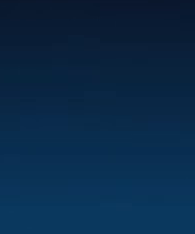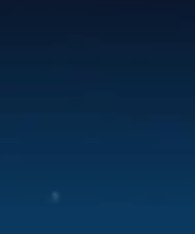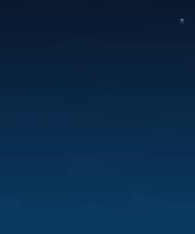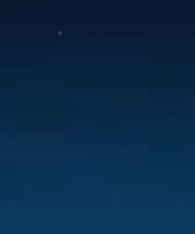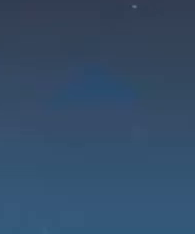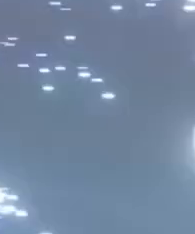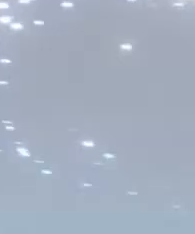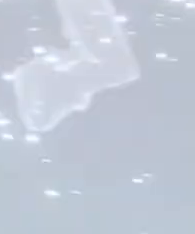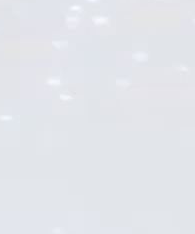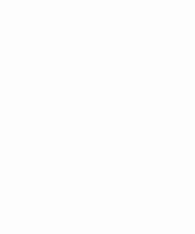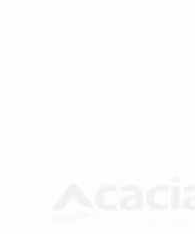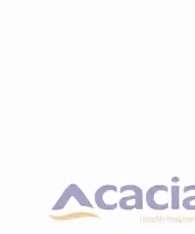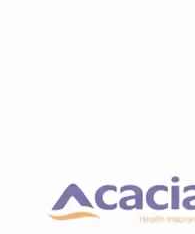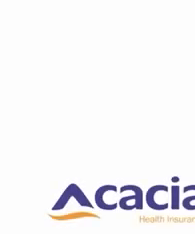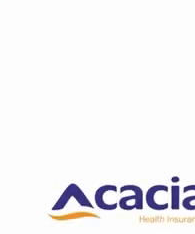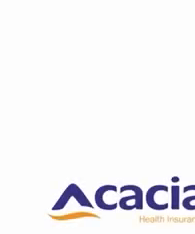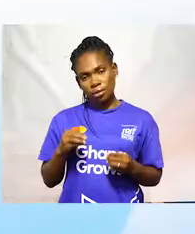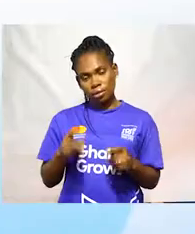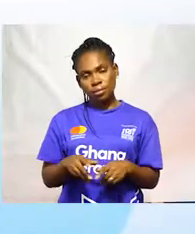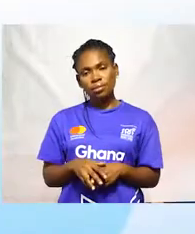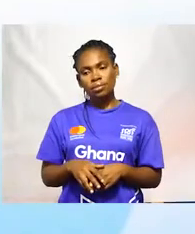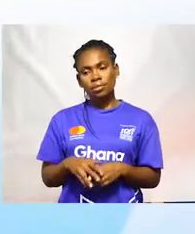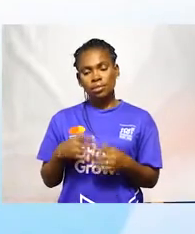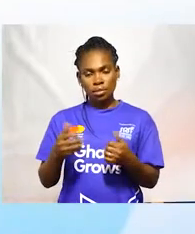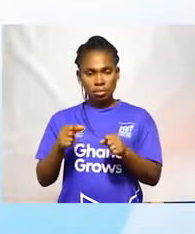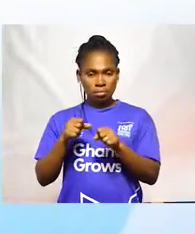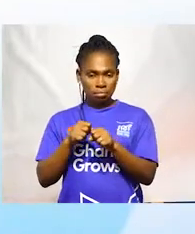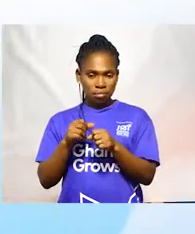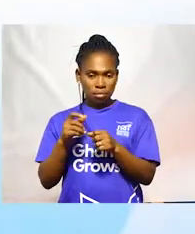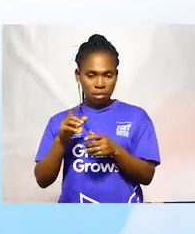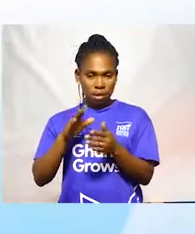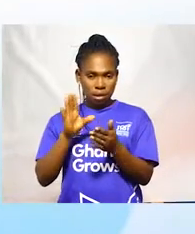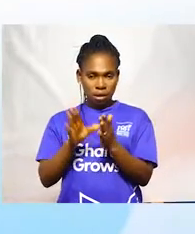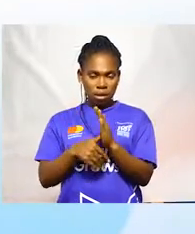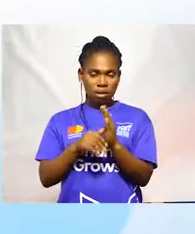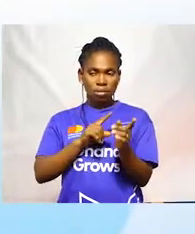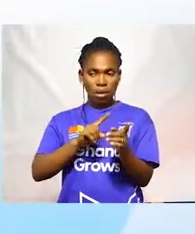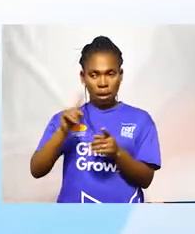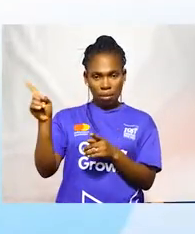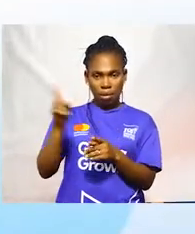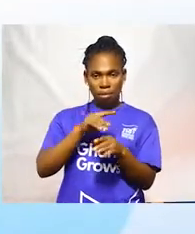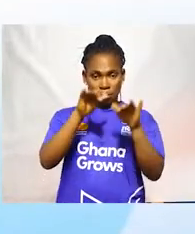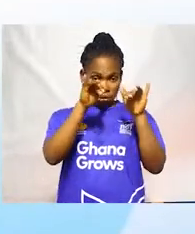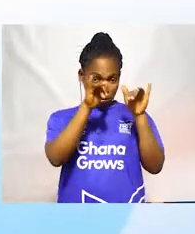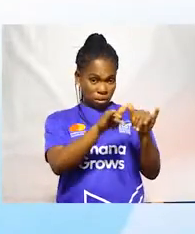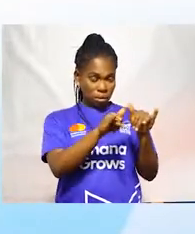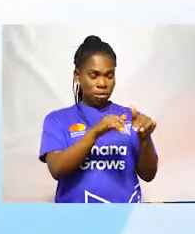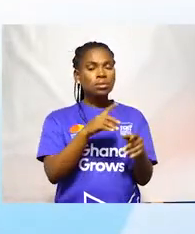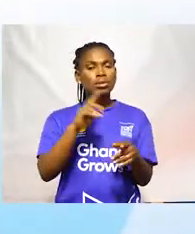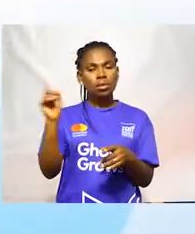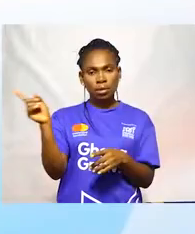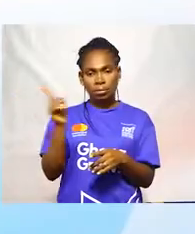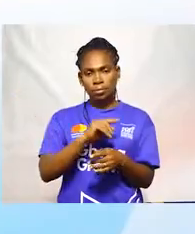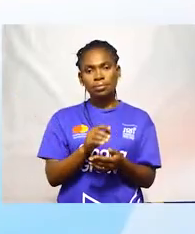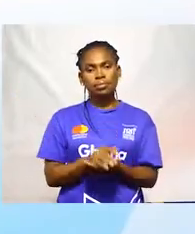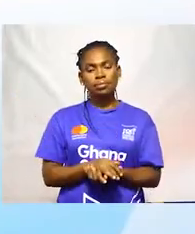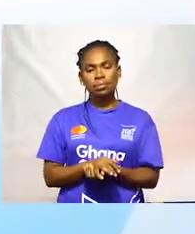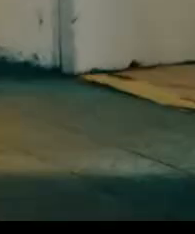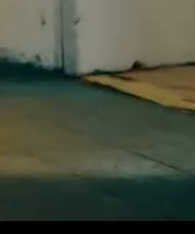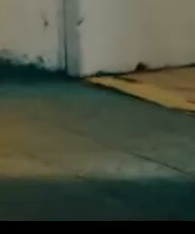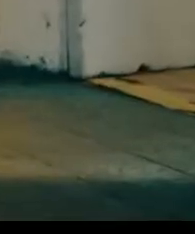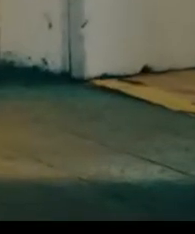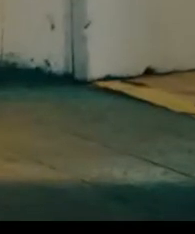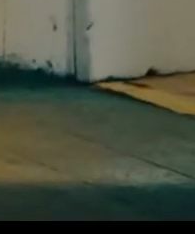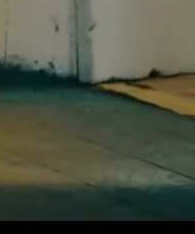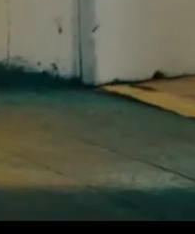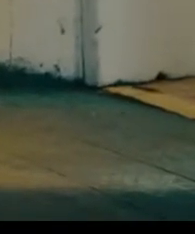info@myenterprisegroup.io. Enterprise, your advantage. Let's go for a break. When we come back, let's get a bit more from Pastor Mawuli Tsikata. Please don't go away.